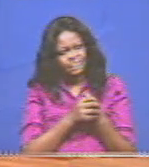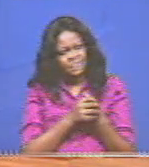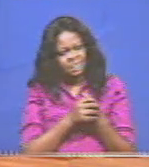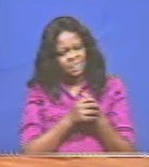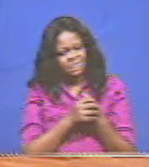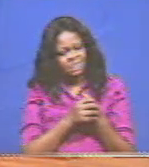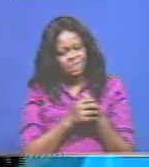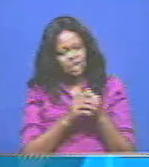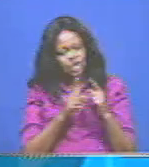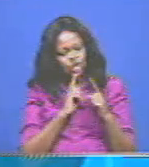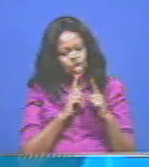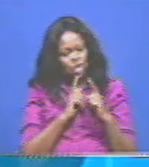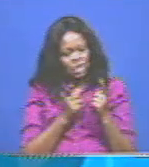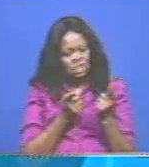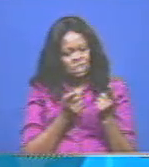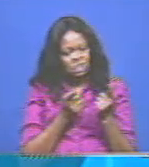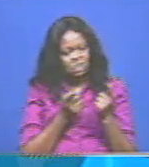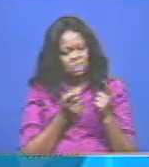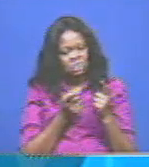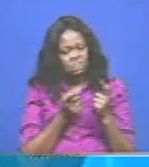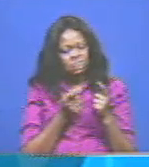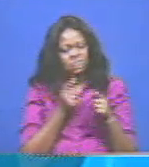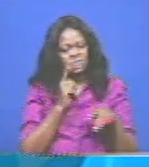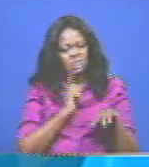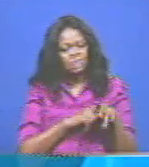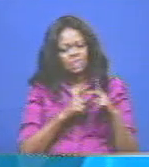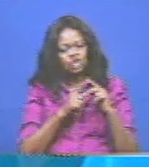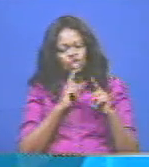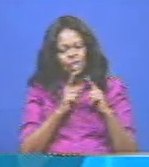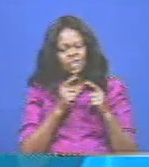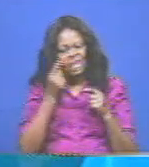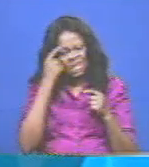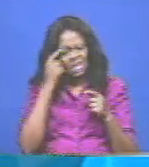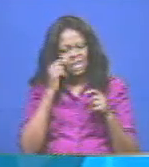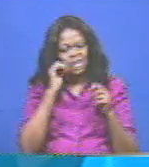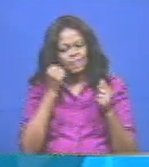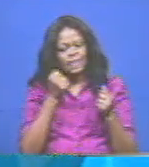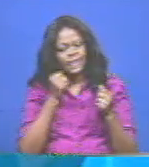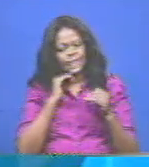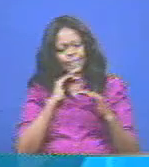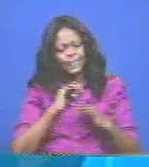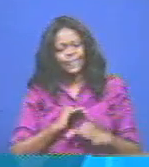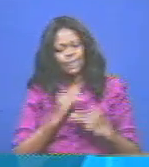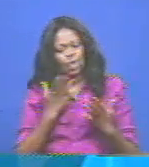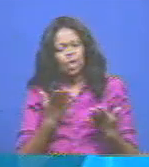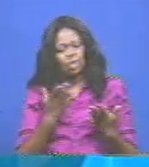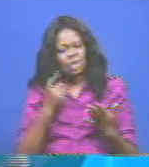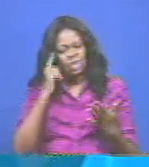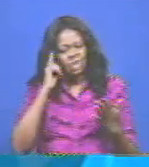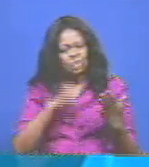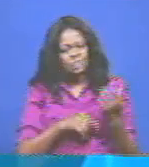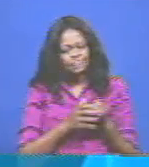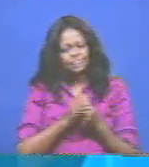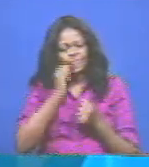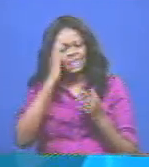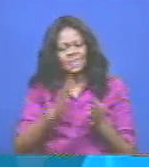the talks and the kingpin, as you mentioned, as we began, should they cool entirely, or as Mheshimiwa said, that